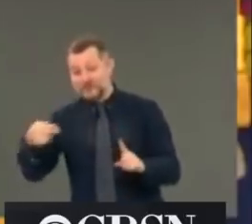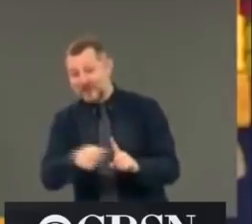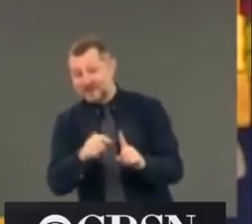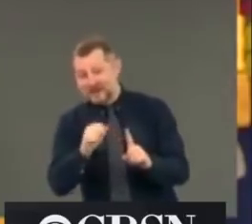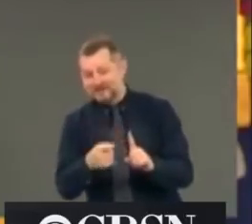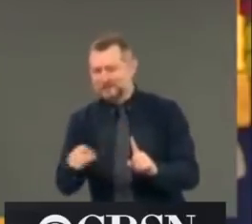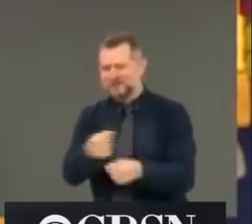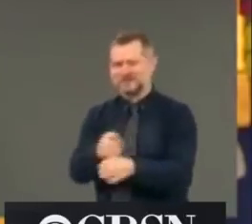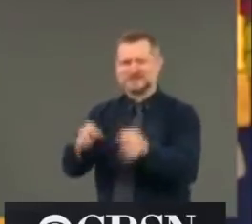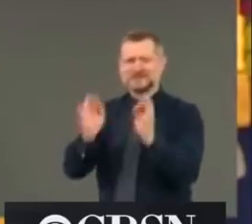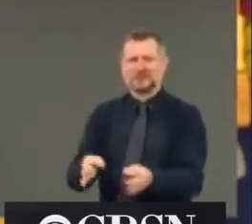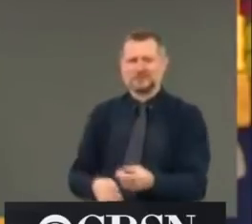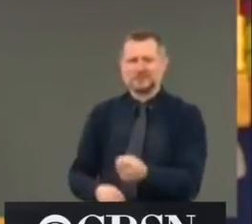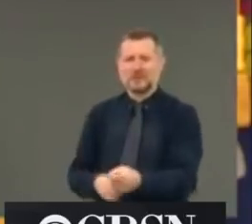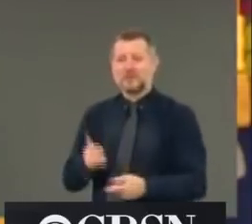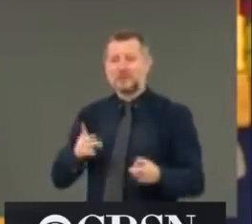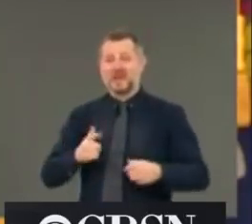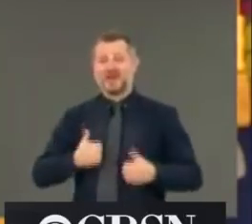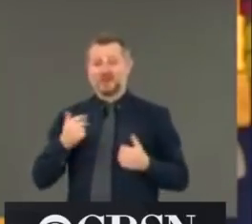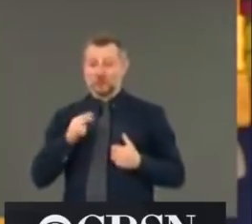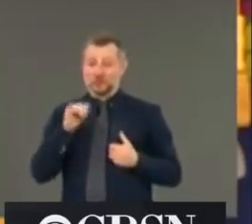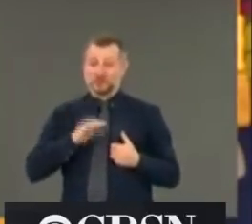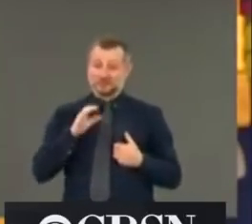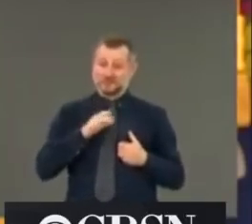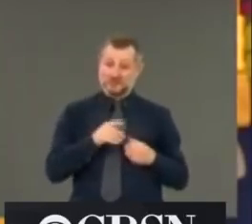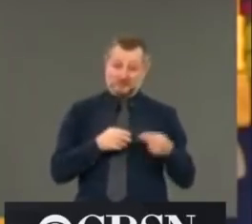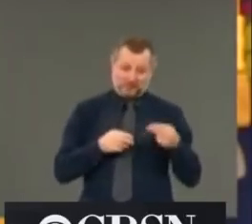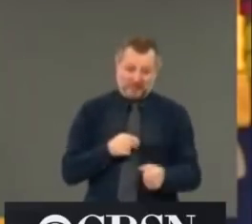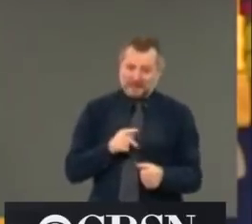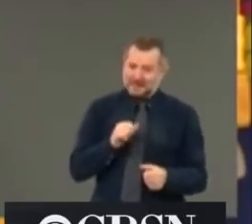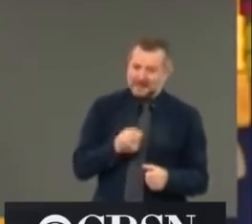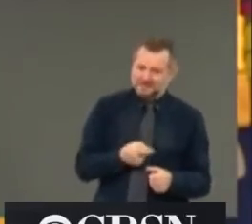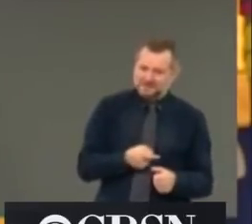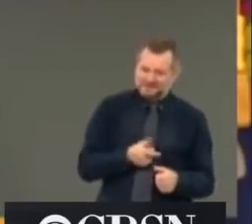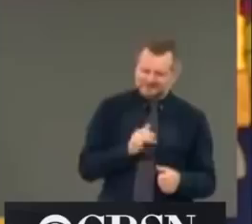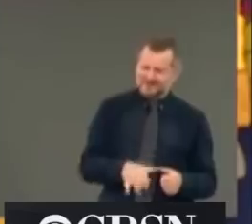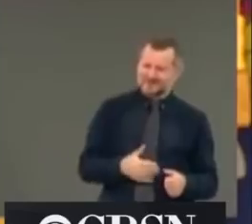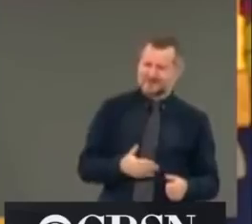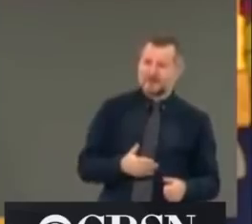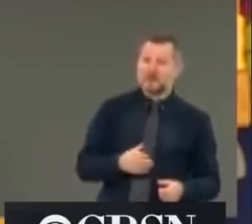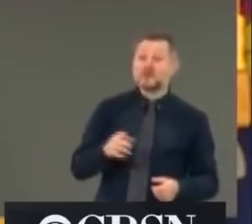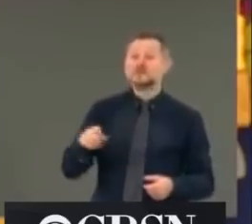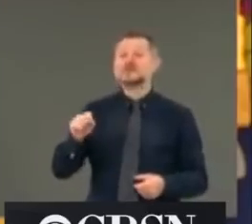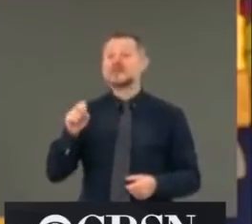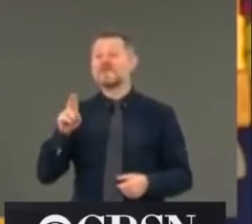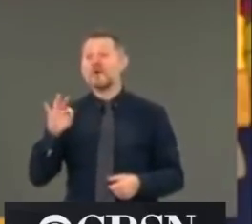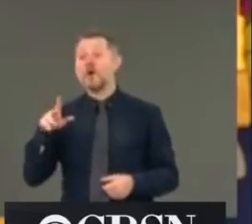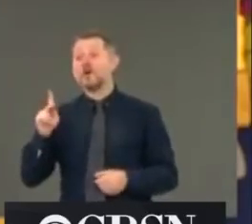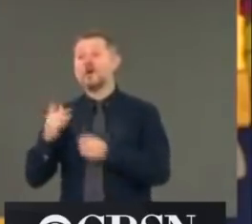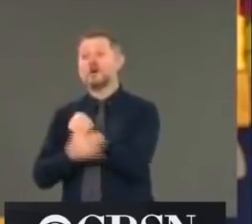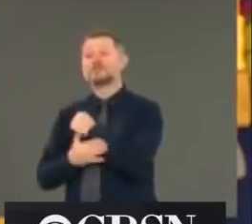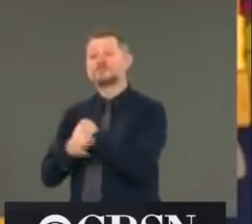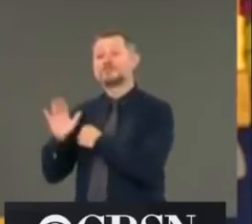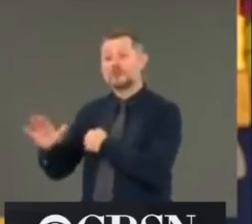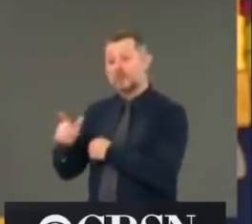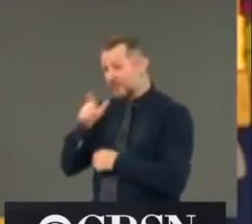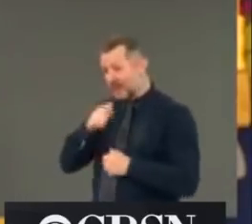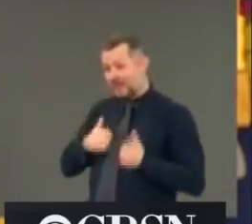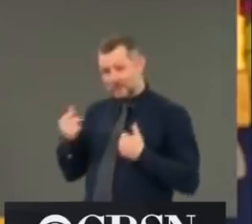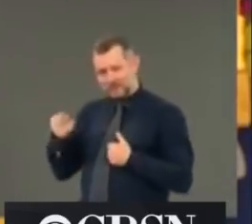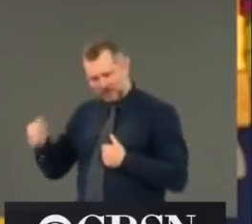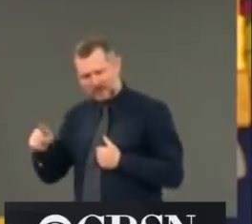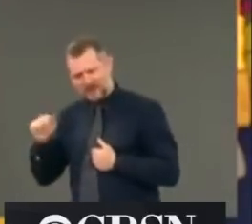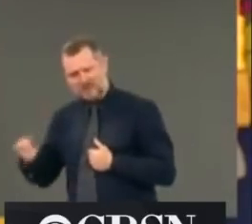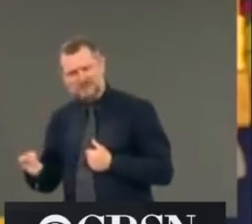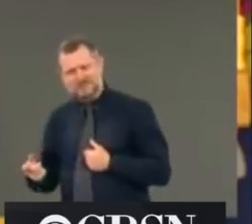City taxpayer who's paying for the New York City police. It's the Suffolk County taxpayer who's paying for the Suffolk County police. It's whatever